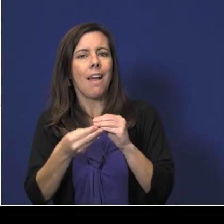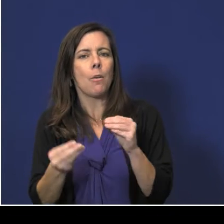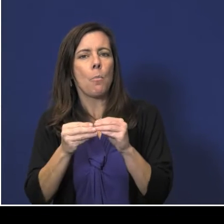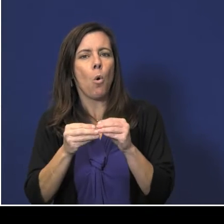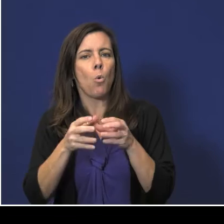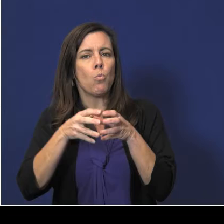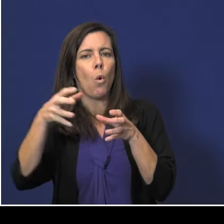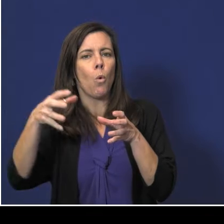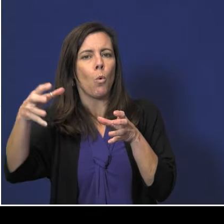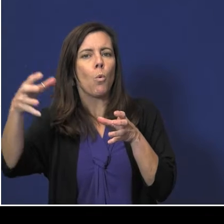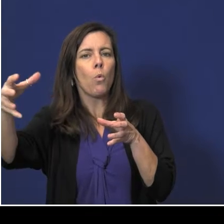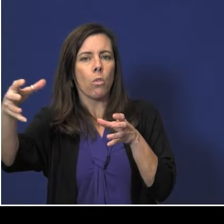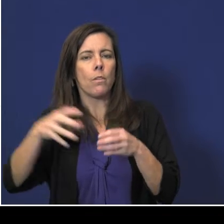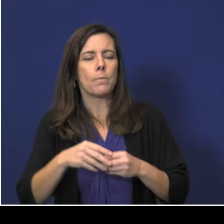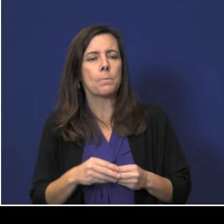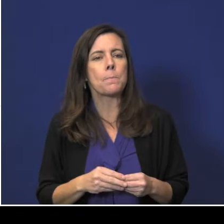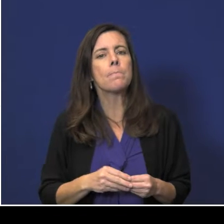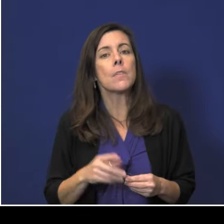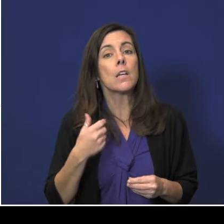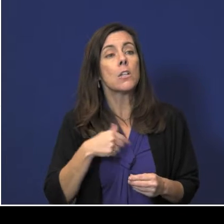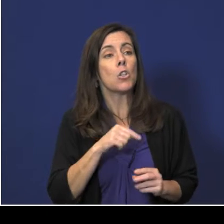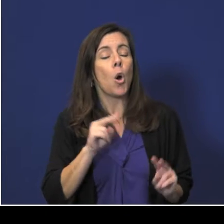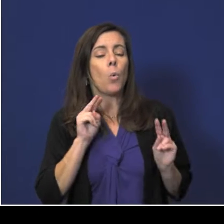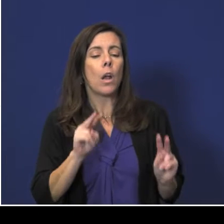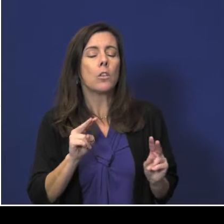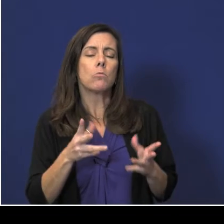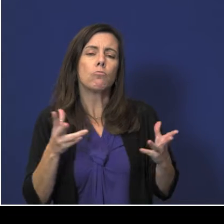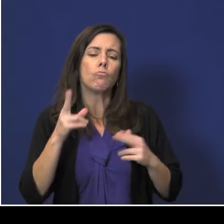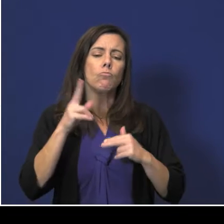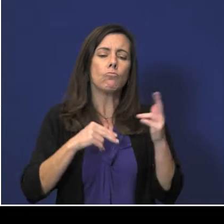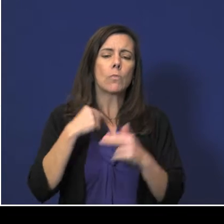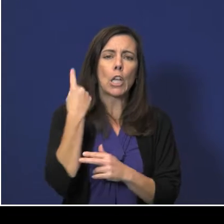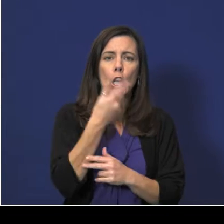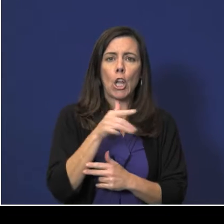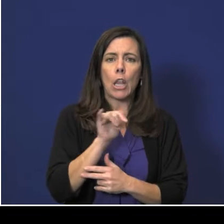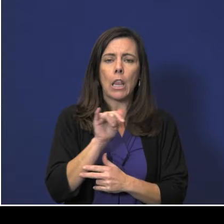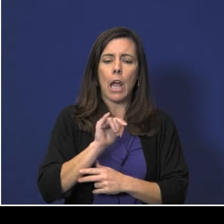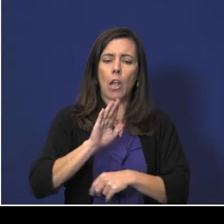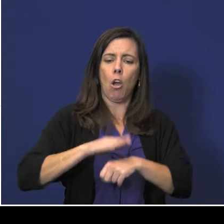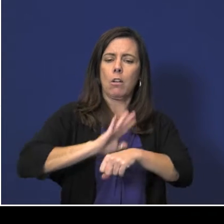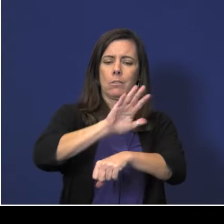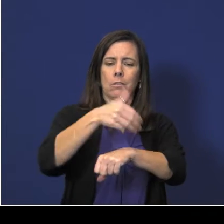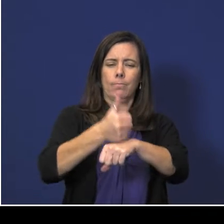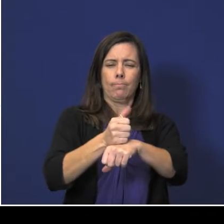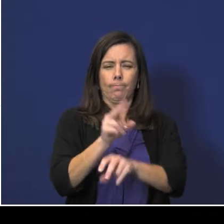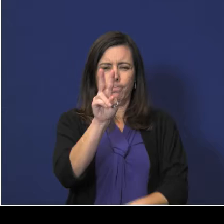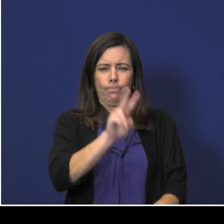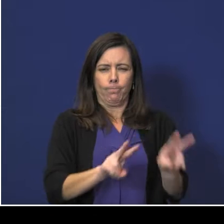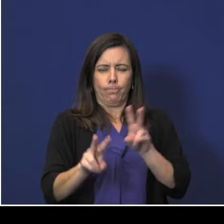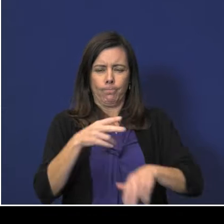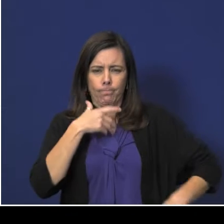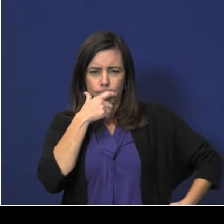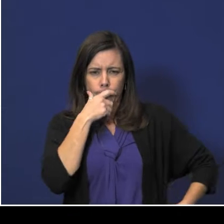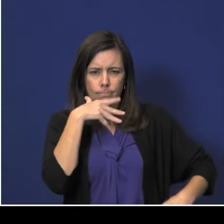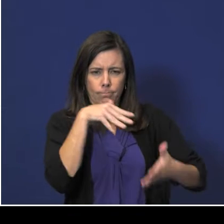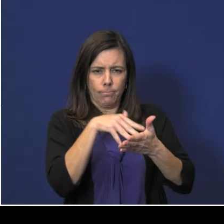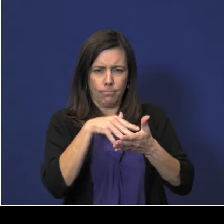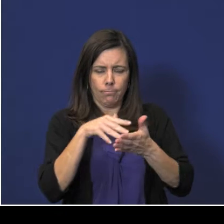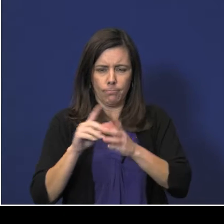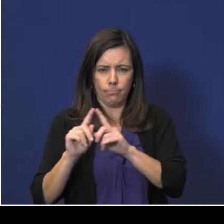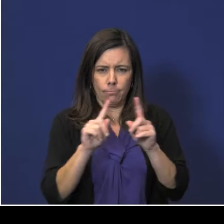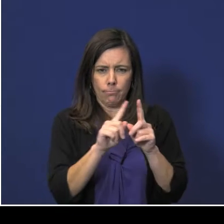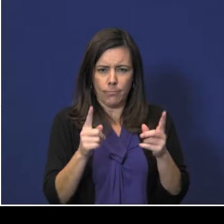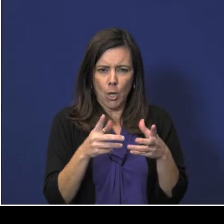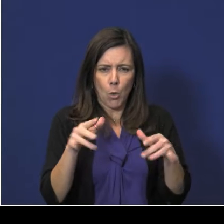through. When we looked at what the building would look like on the site, we studied various options in terms of volume. We looked